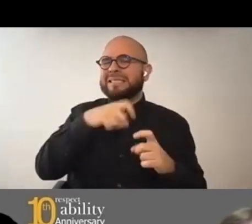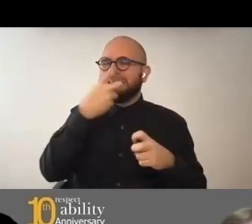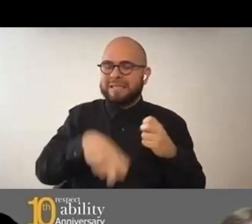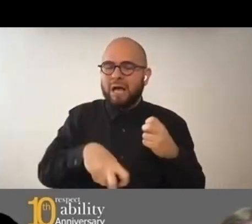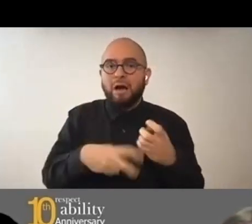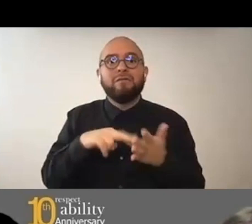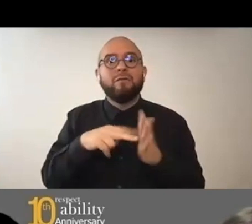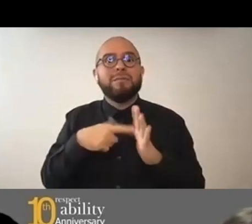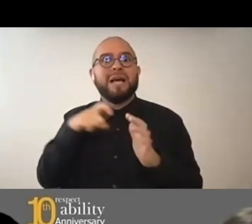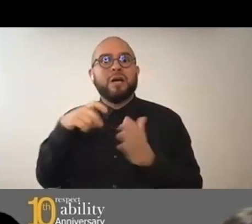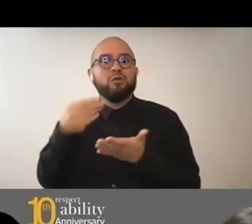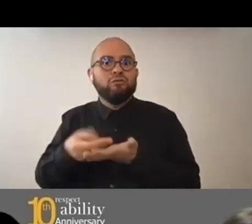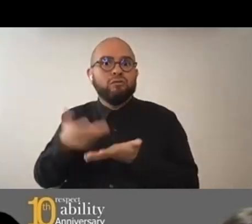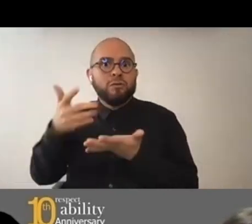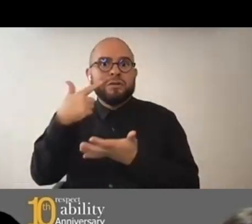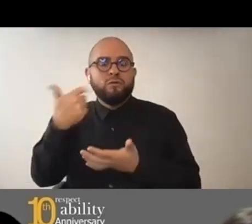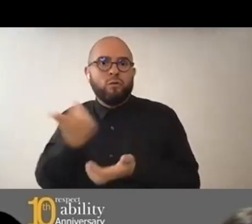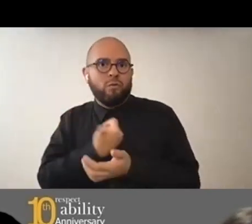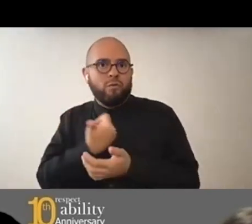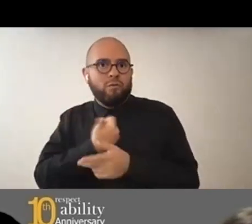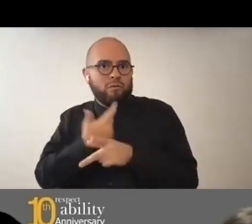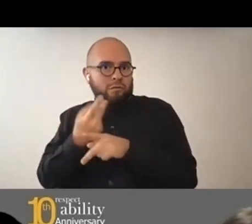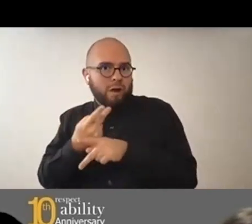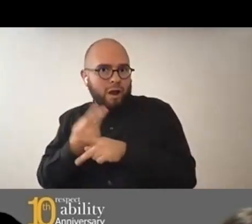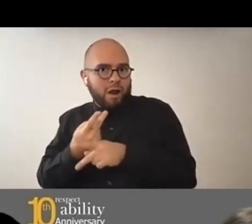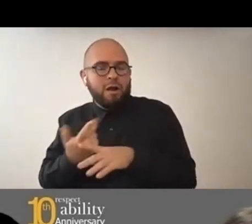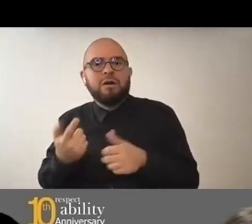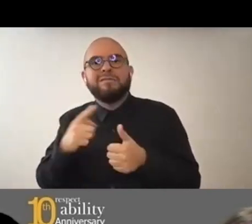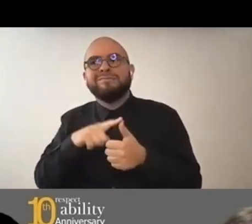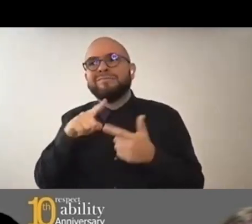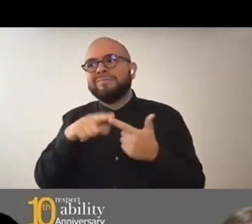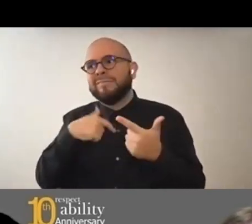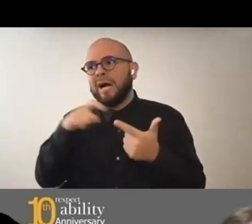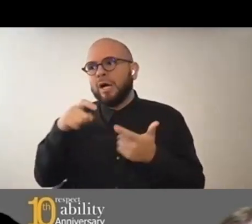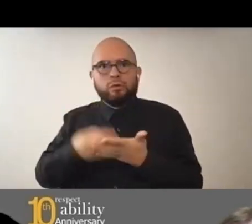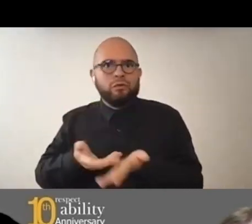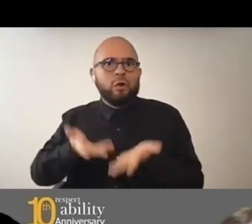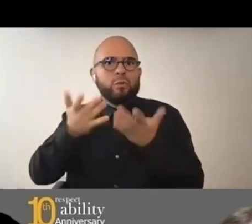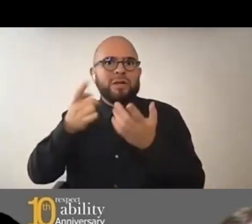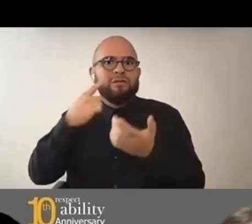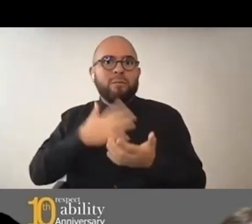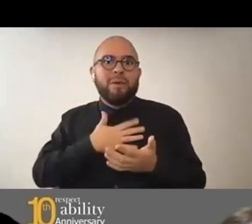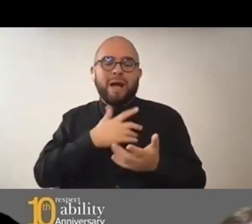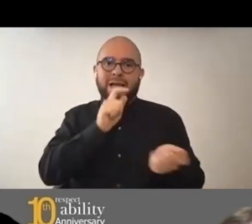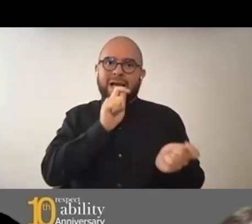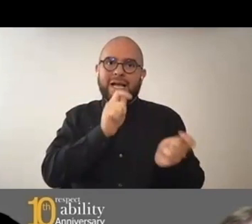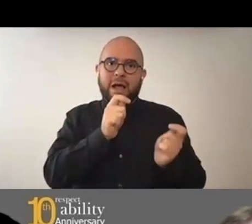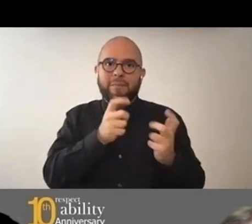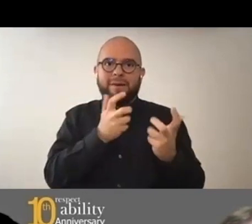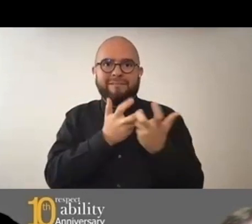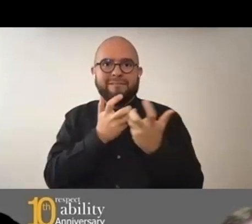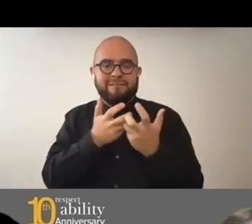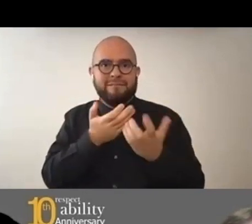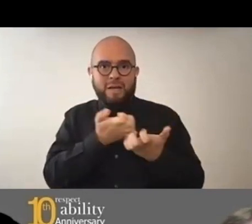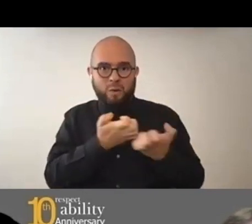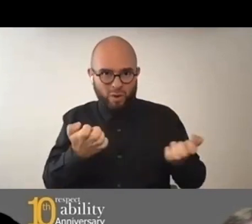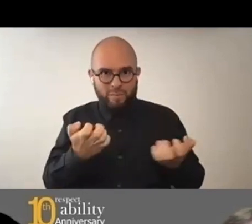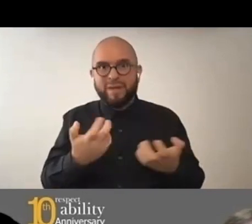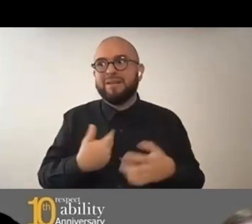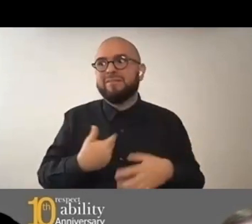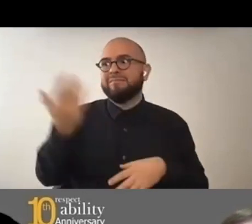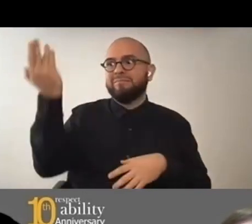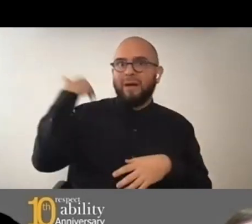to fundraise to move my adaptive equipment from, at the time I was living in Connecticut,